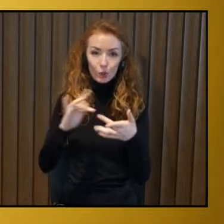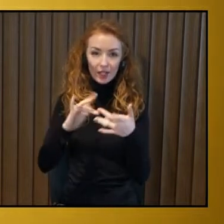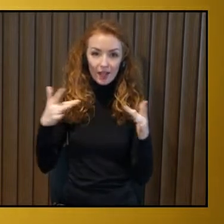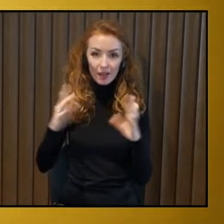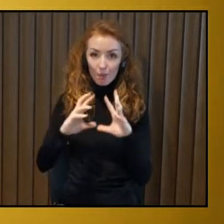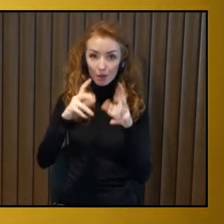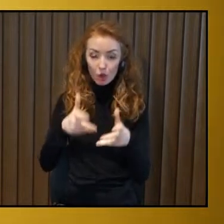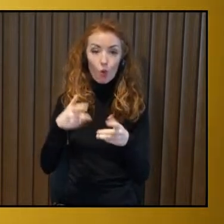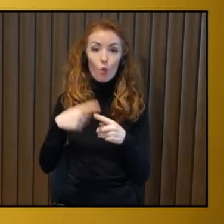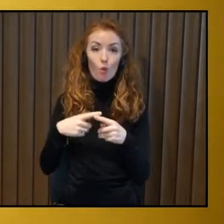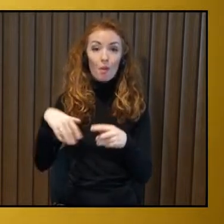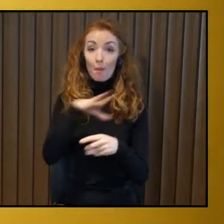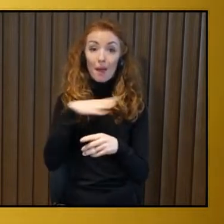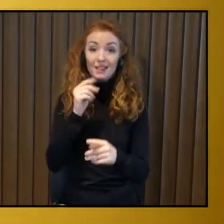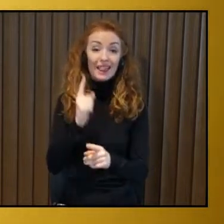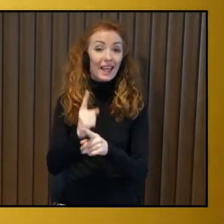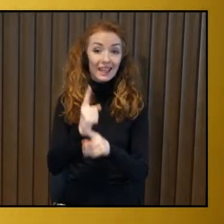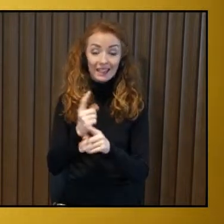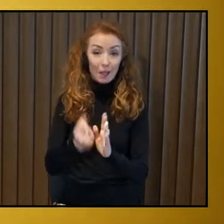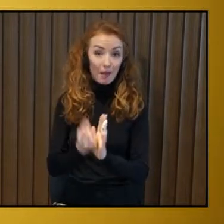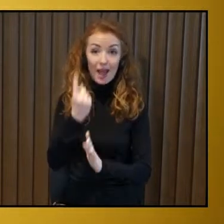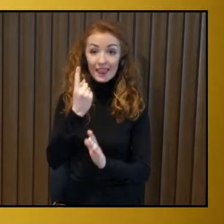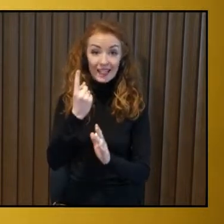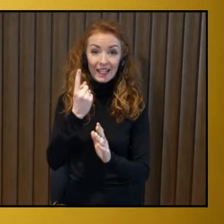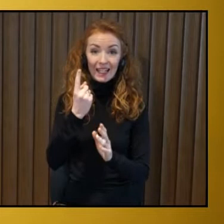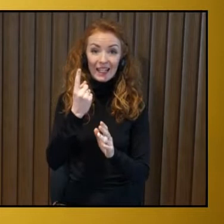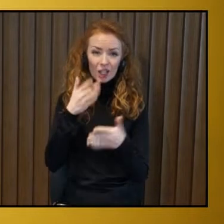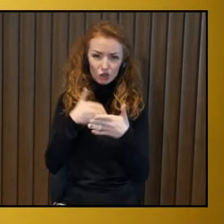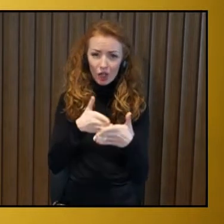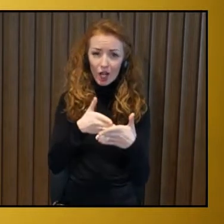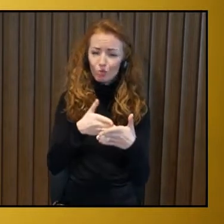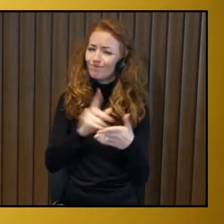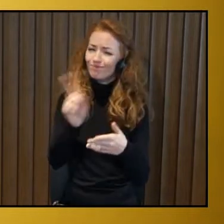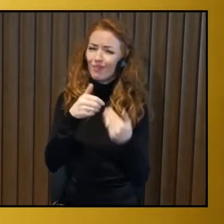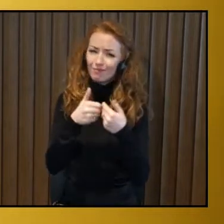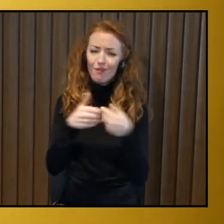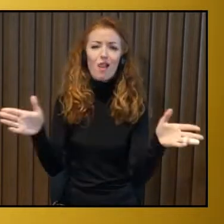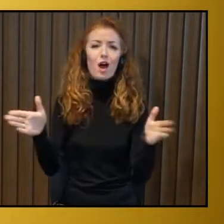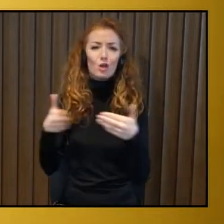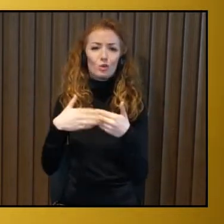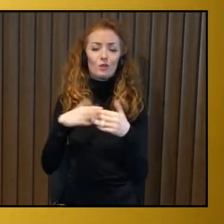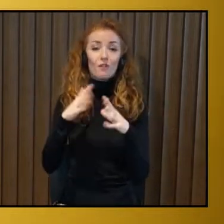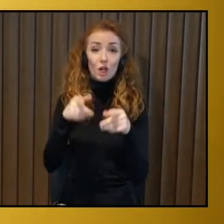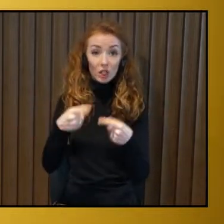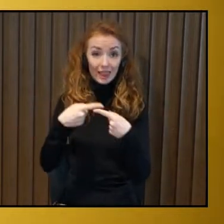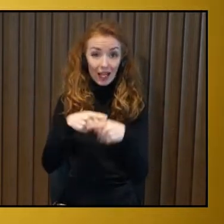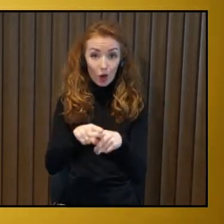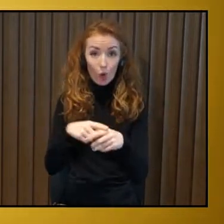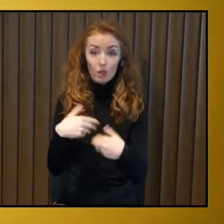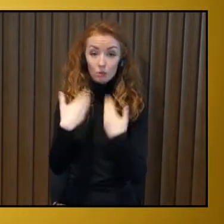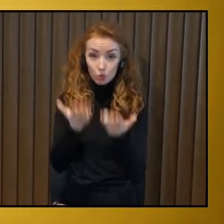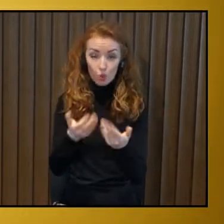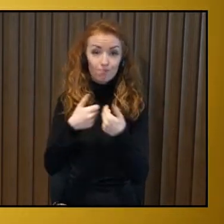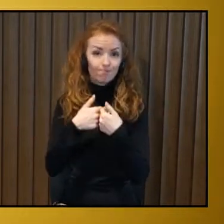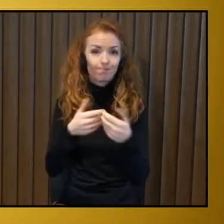should open doors. So does these technologies always open doors, or sometimes for some people, for example, those